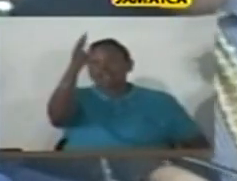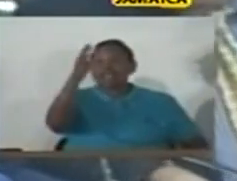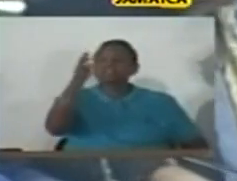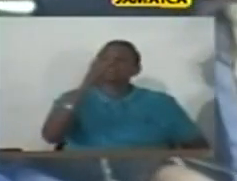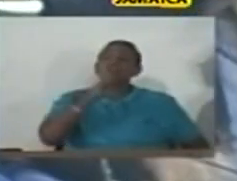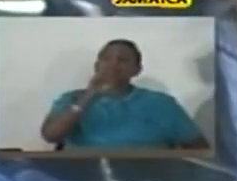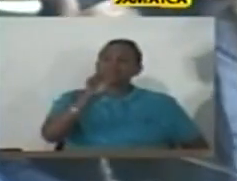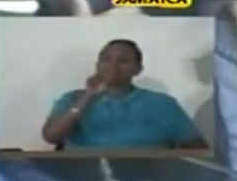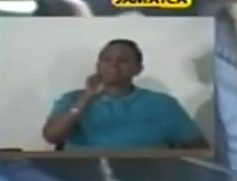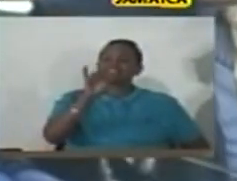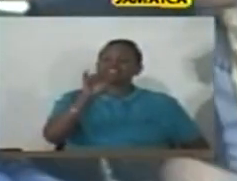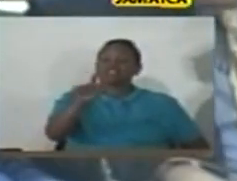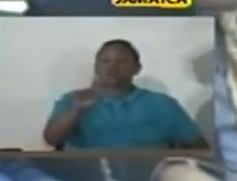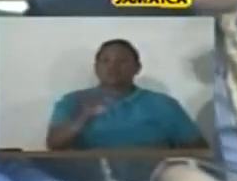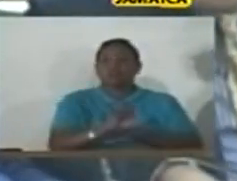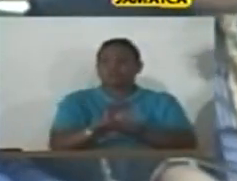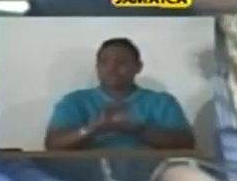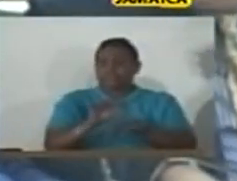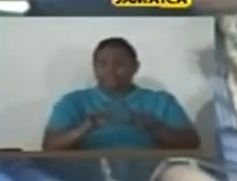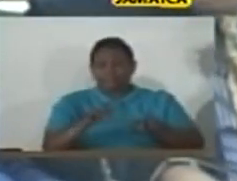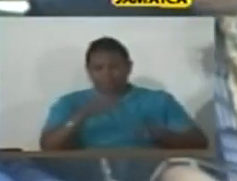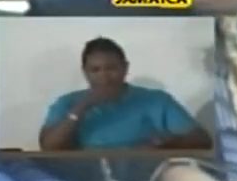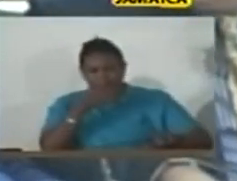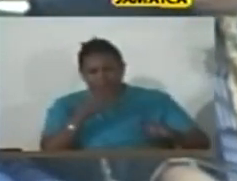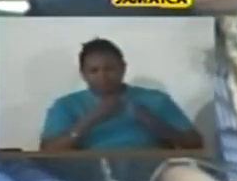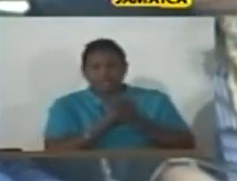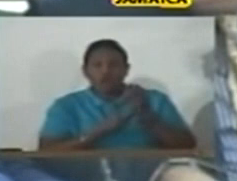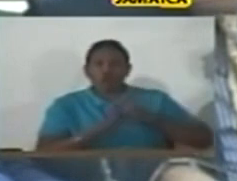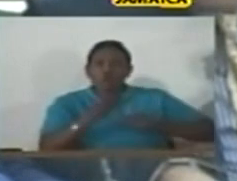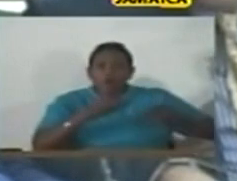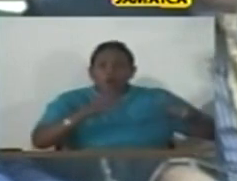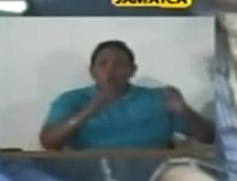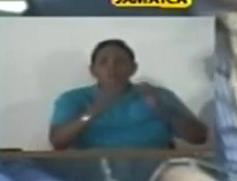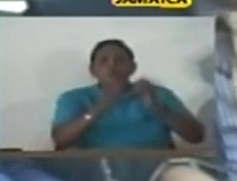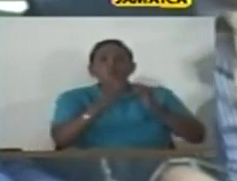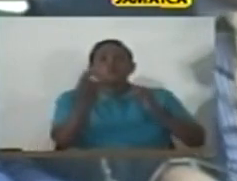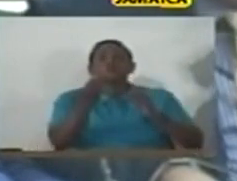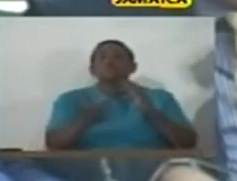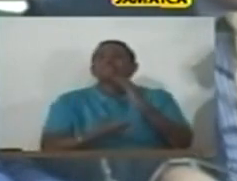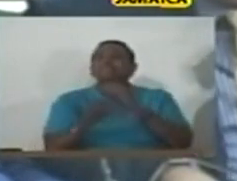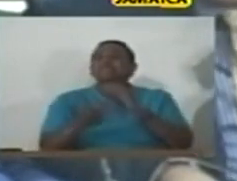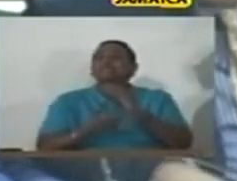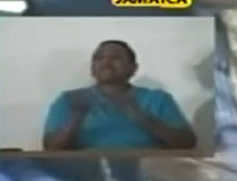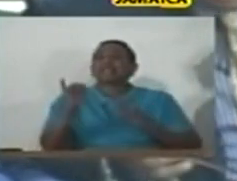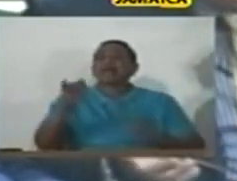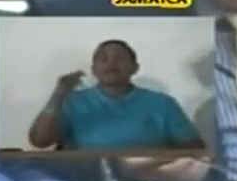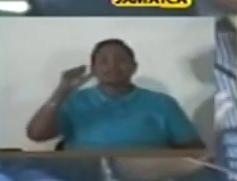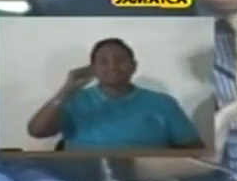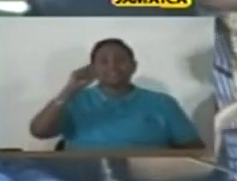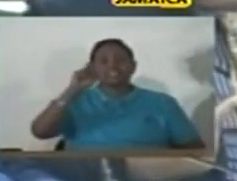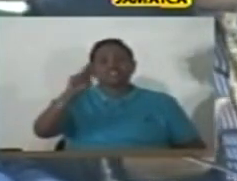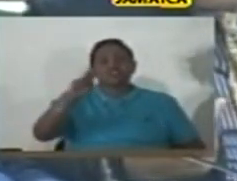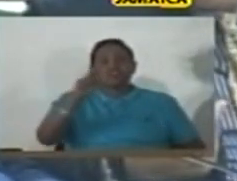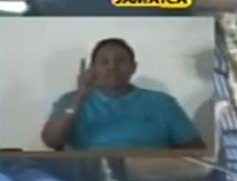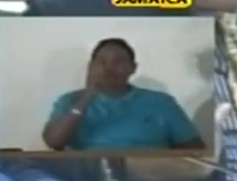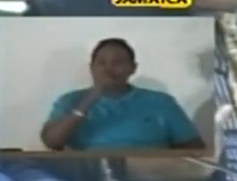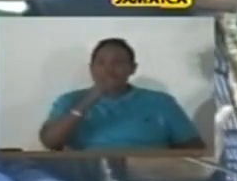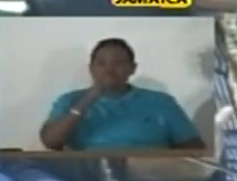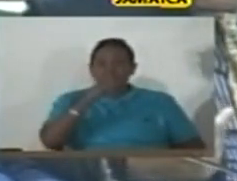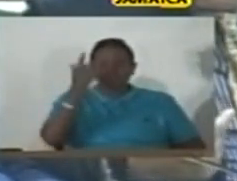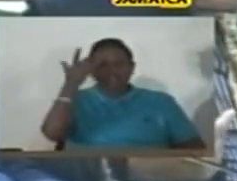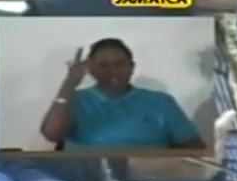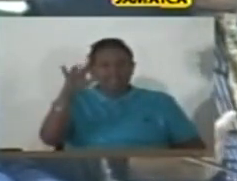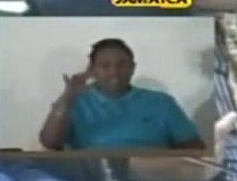a digital economy which will allow for the greater use of technology such as sensors, artificial